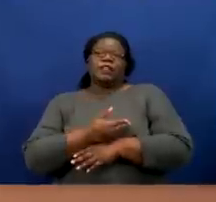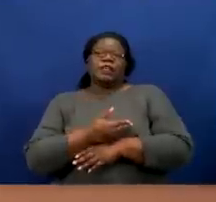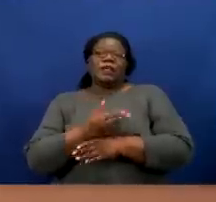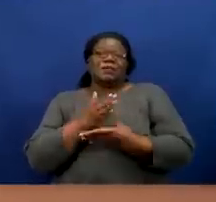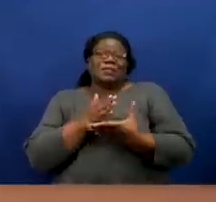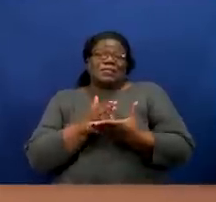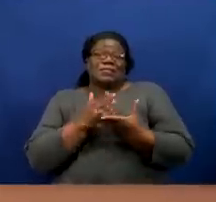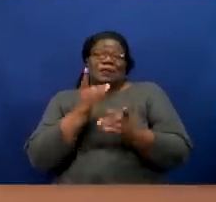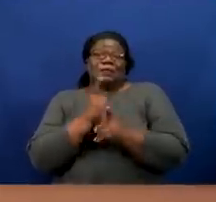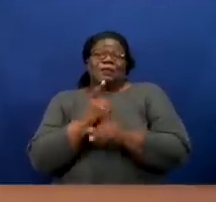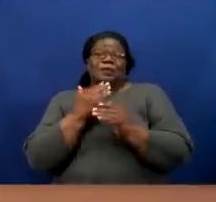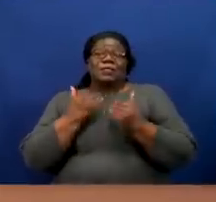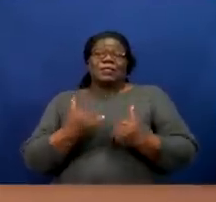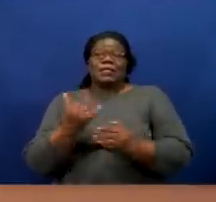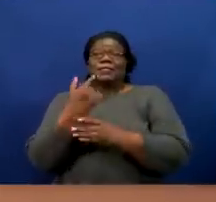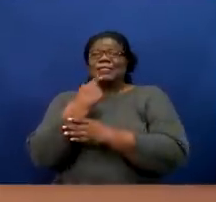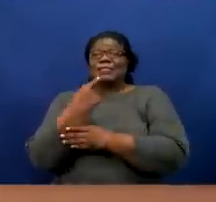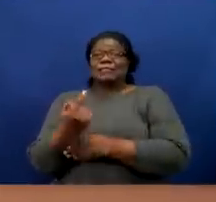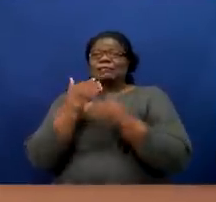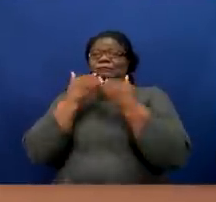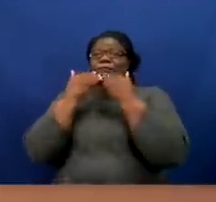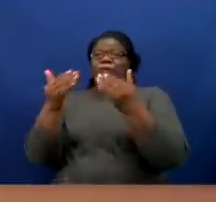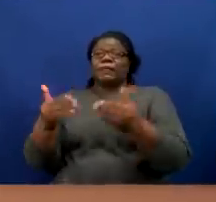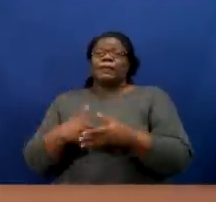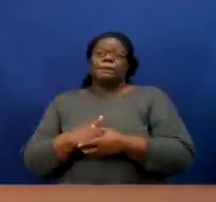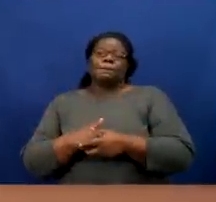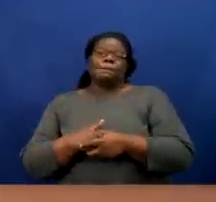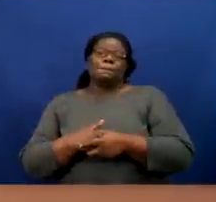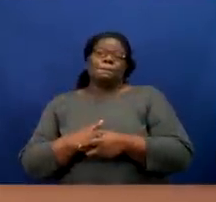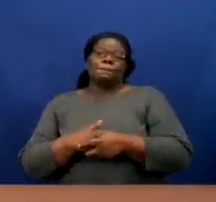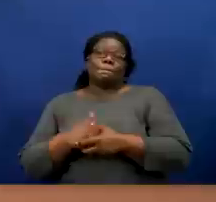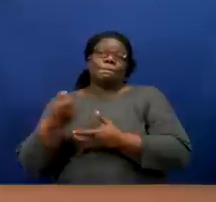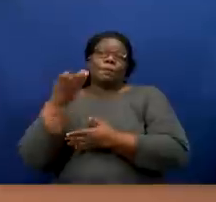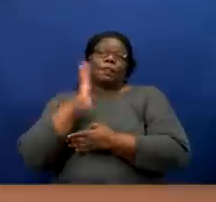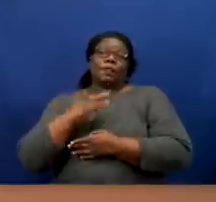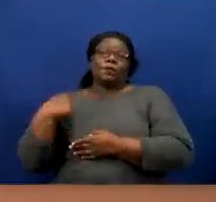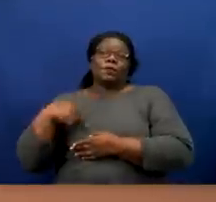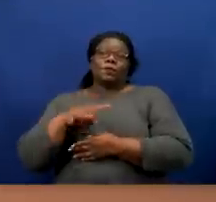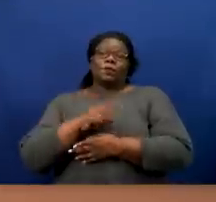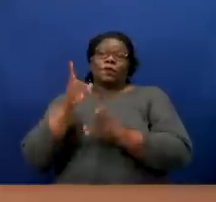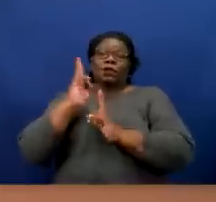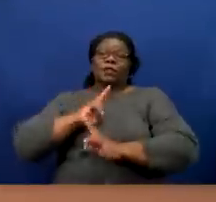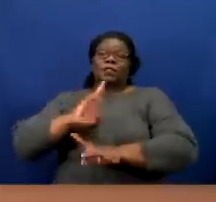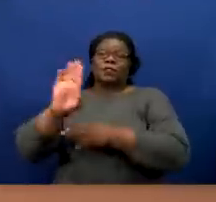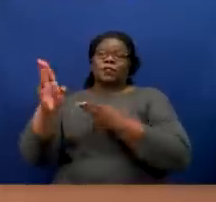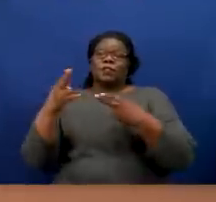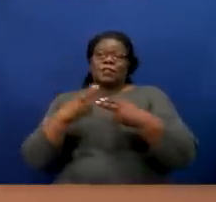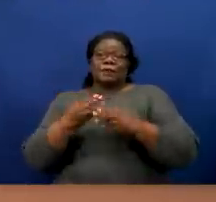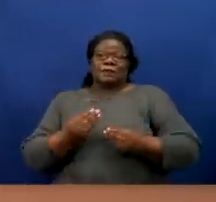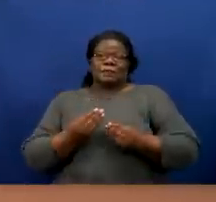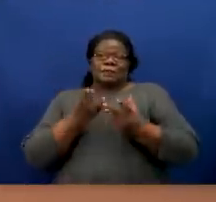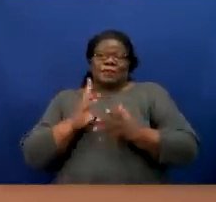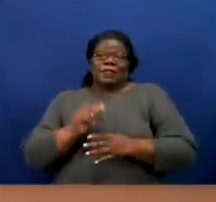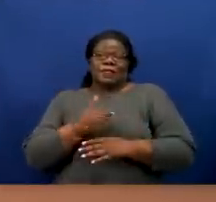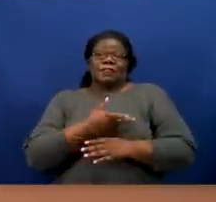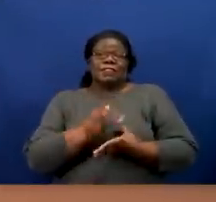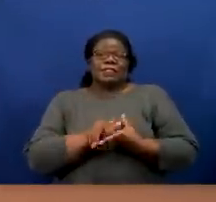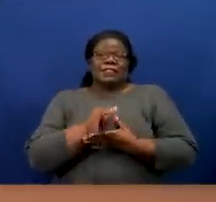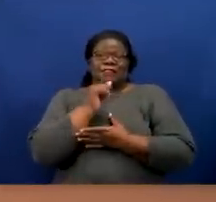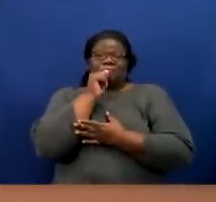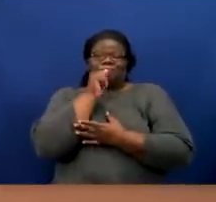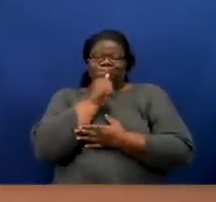for a moment to say thank you. God, we bless your name because there are many of us who are